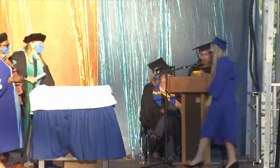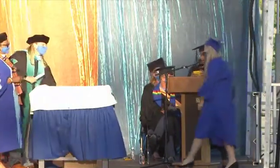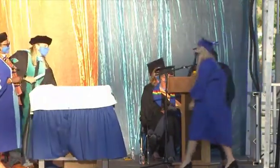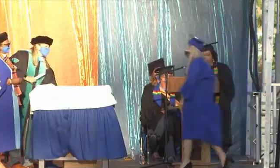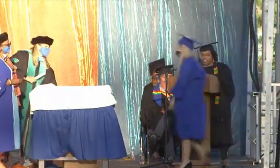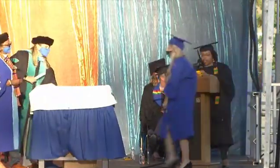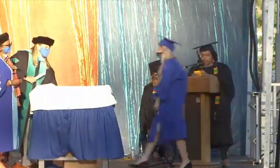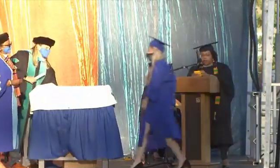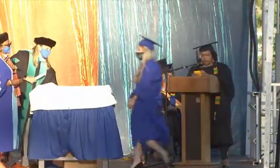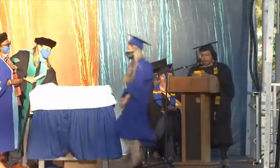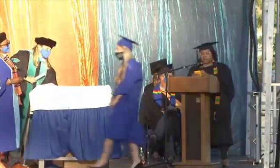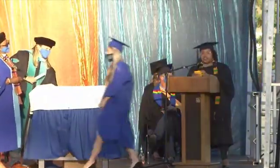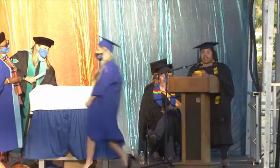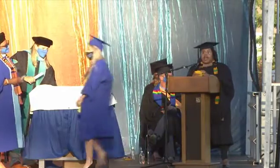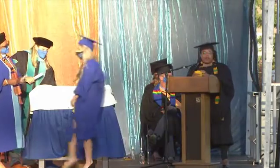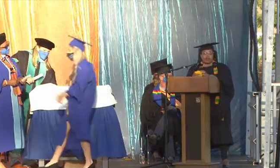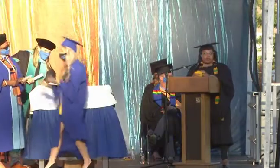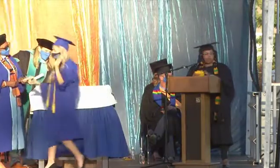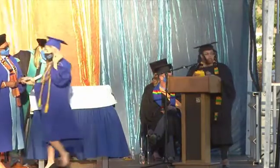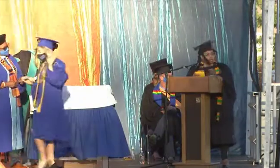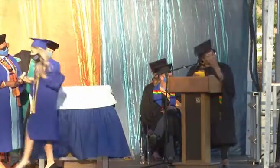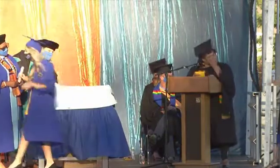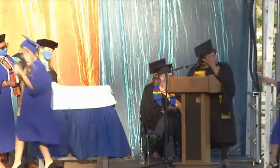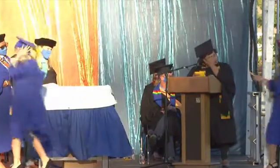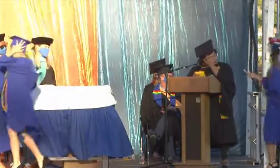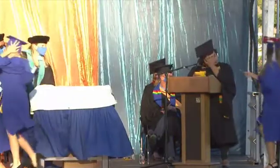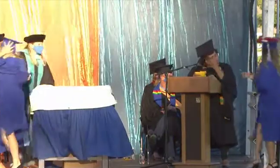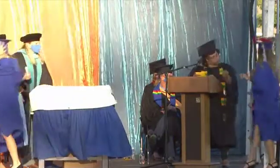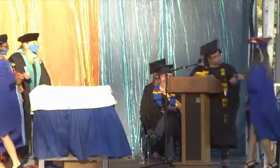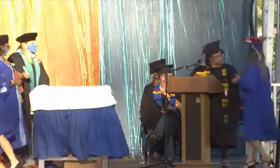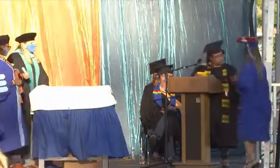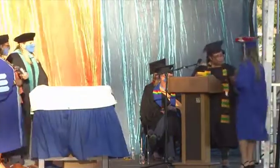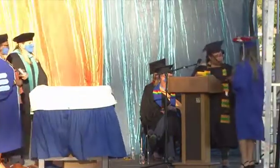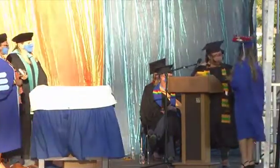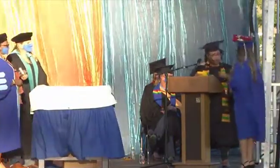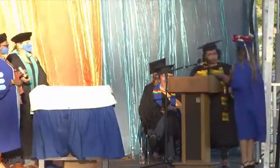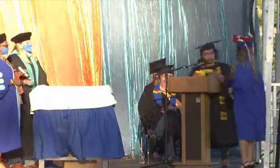Marina Krischenko, with high honors.